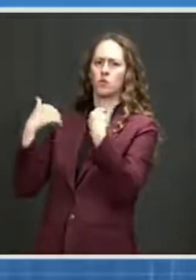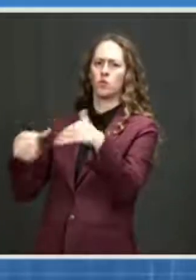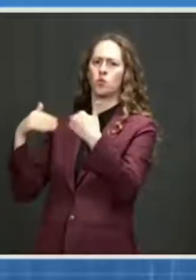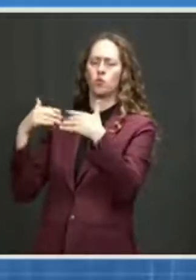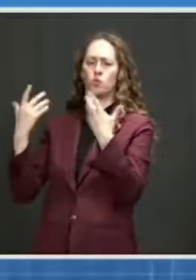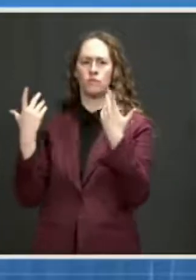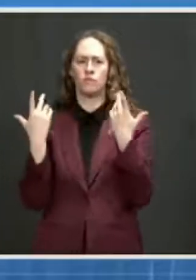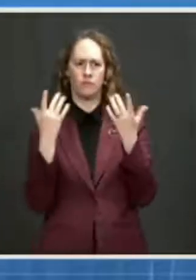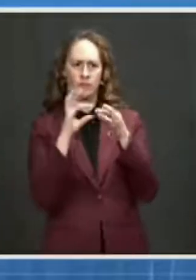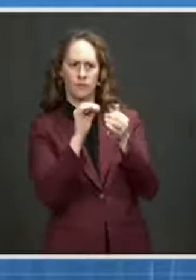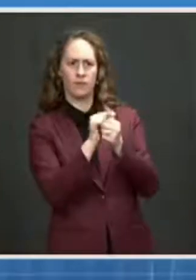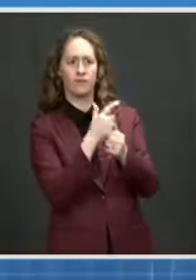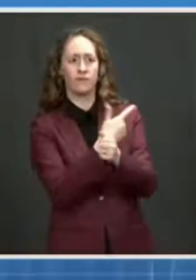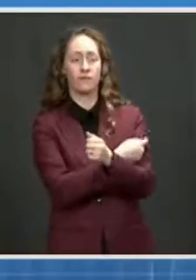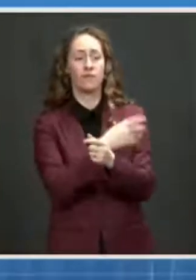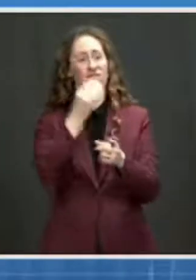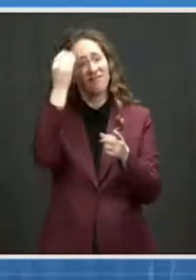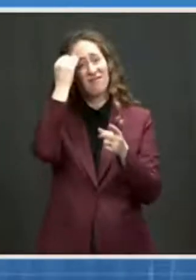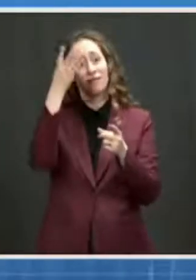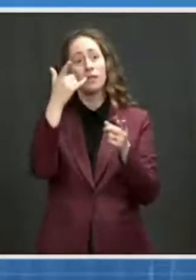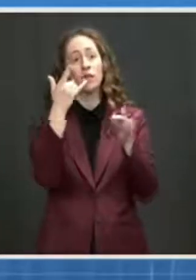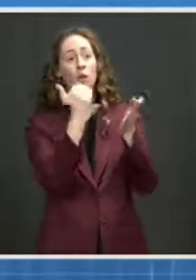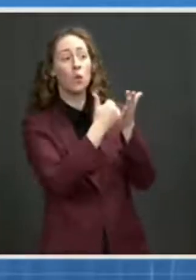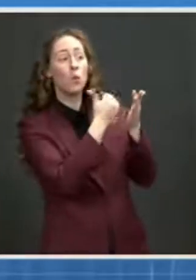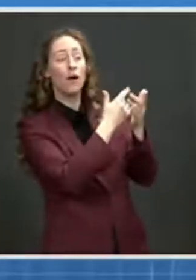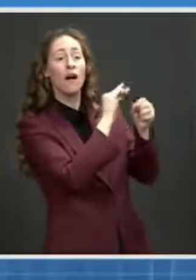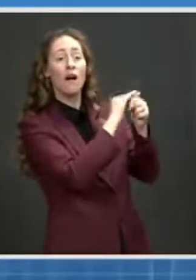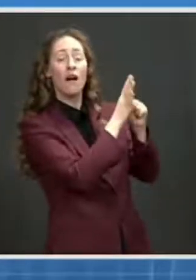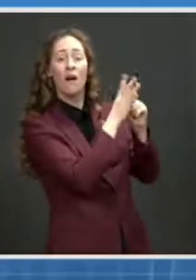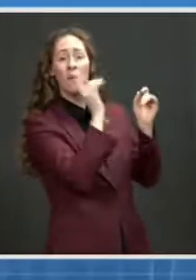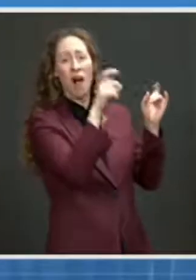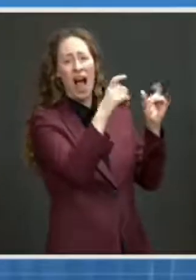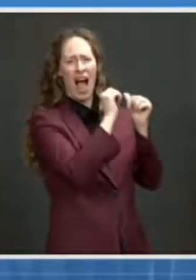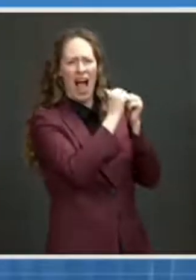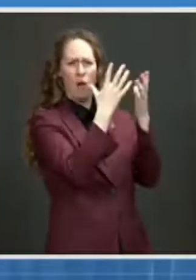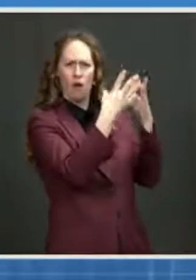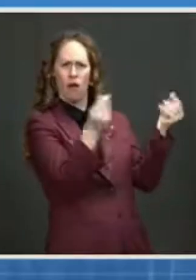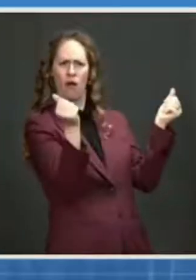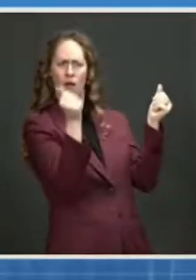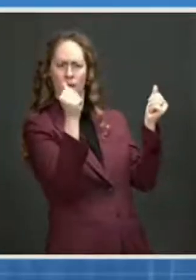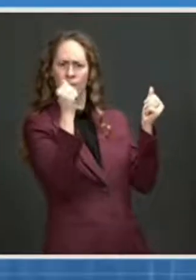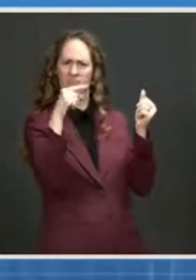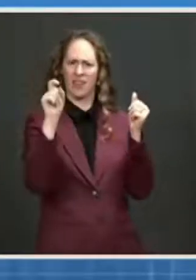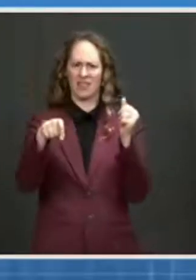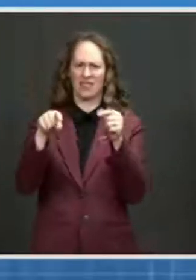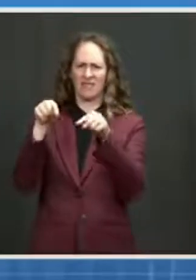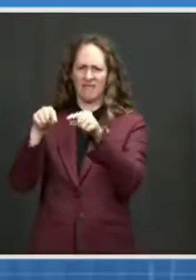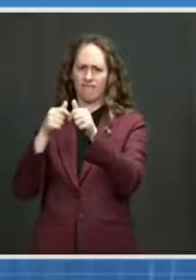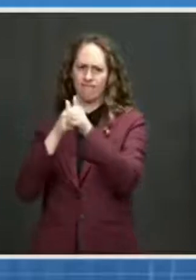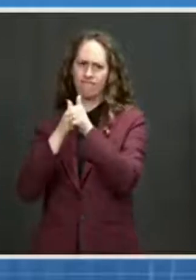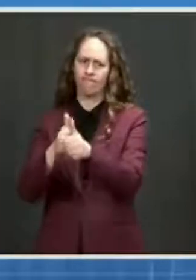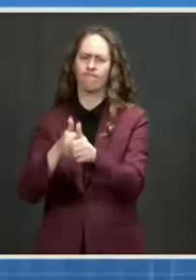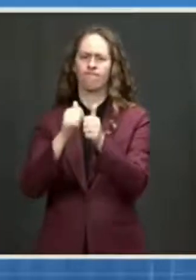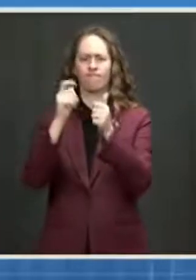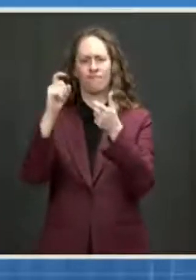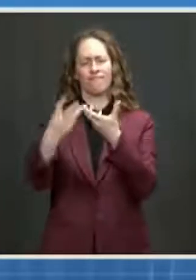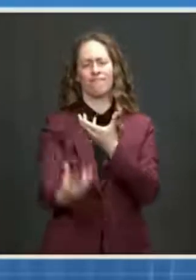beat this virus without making sure there's a plan that works for everyone and works for all communities.